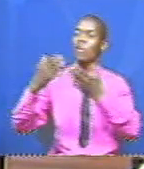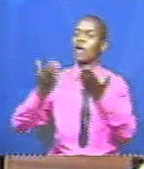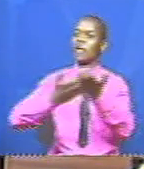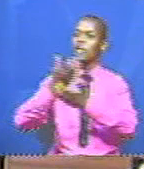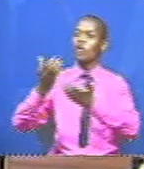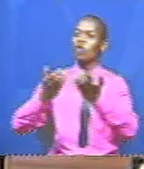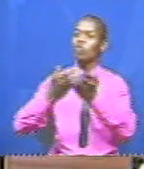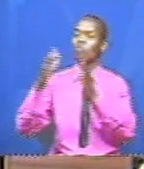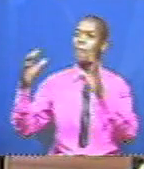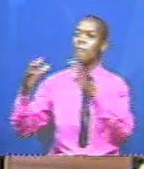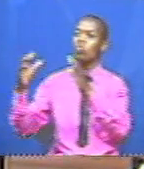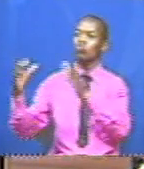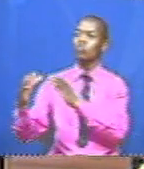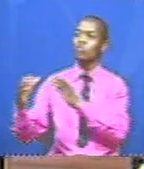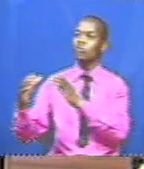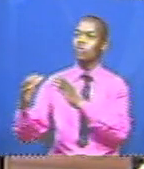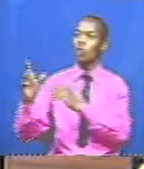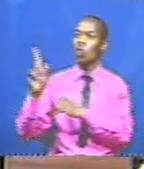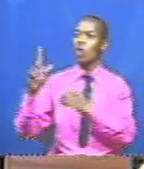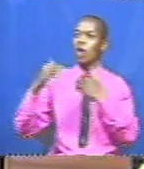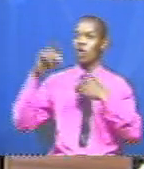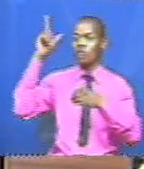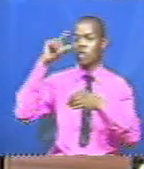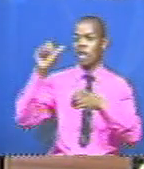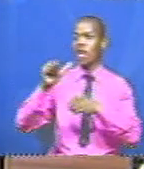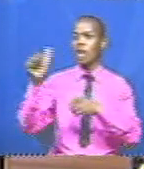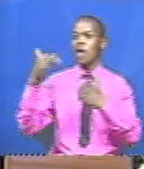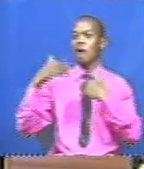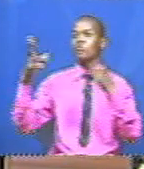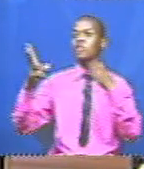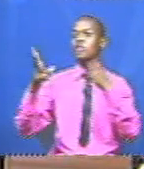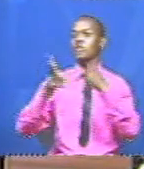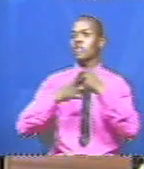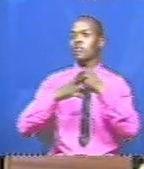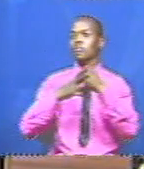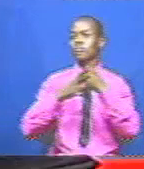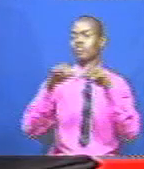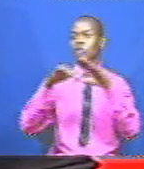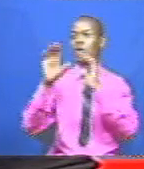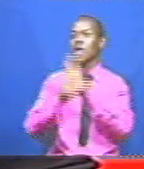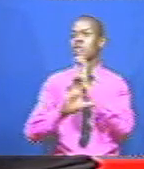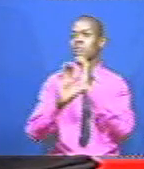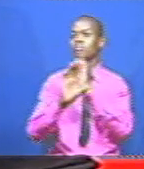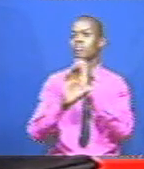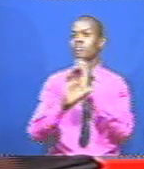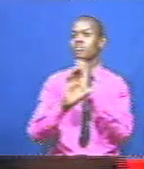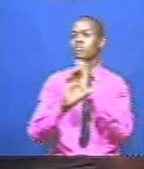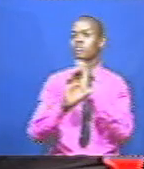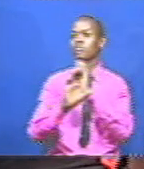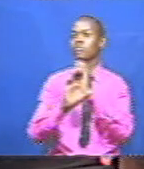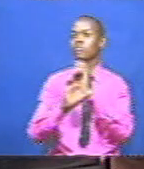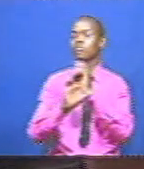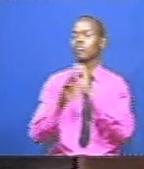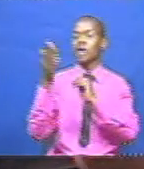block, one, the coastal region, but all the others. There is now seven, by the way, Ben, in the country now. As of